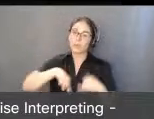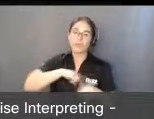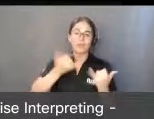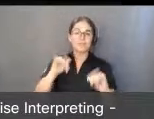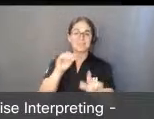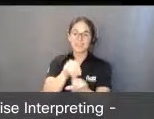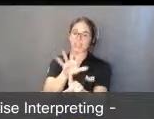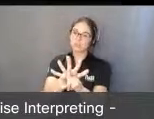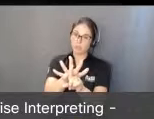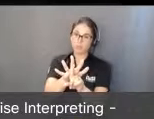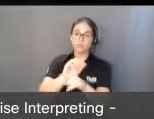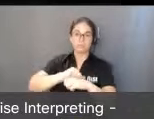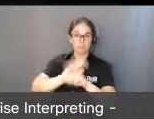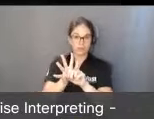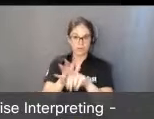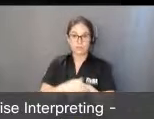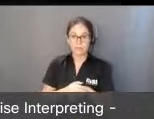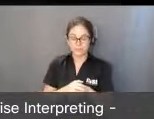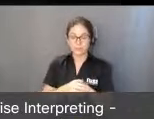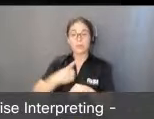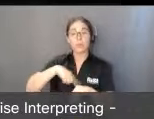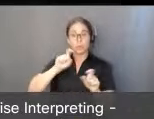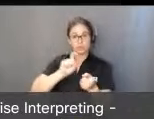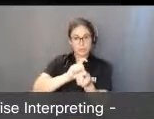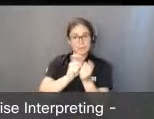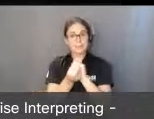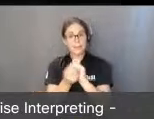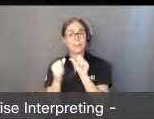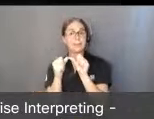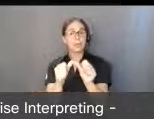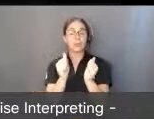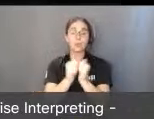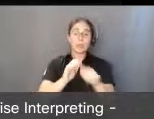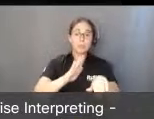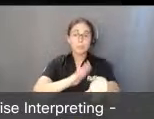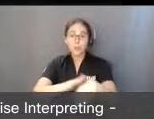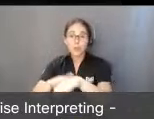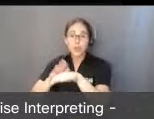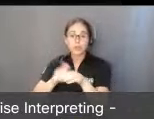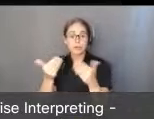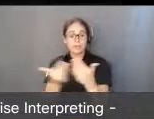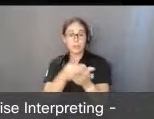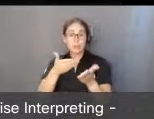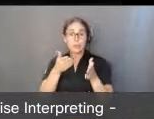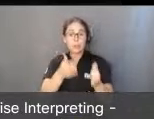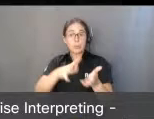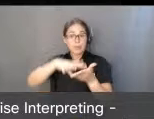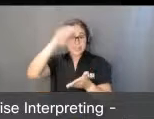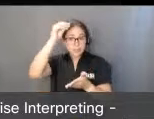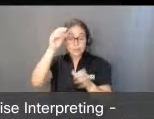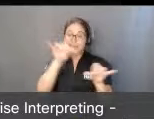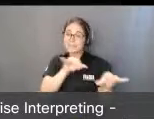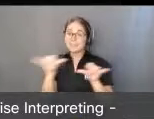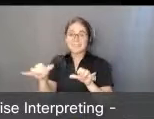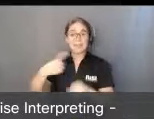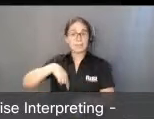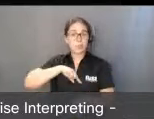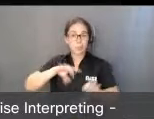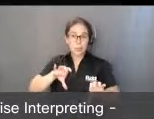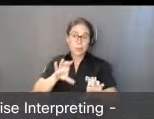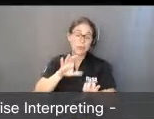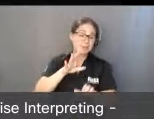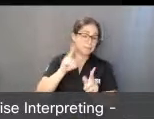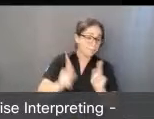many ways everywhere. We should adapt and continue with precautions to new ways of learning, living, just like we all do as people, employees,